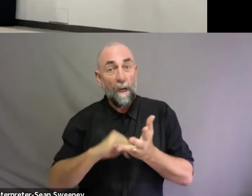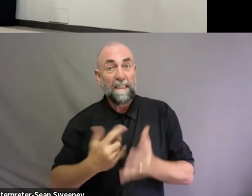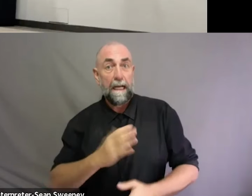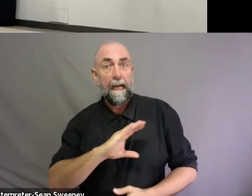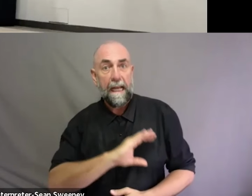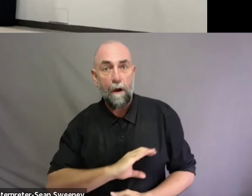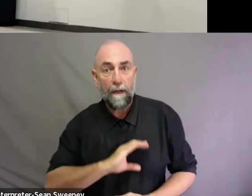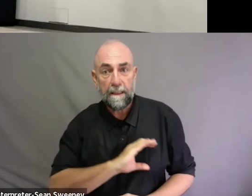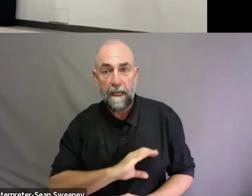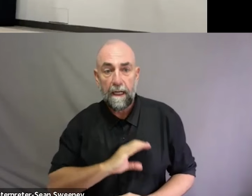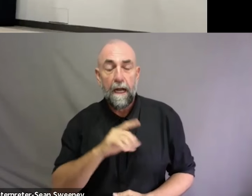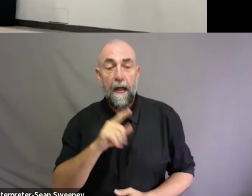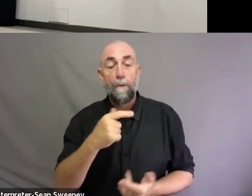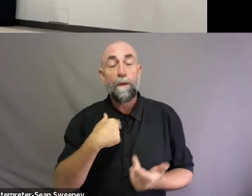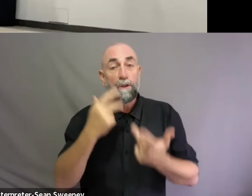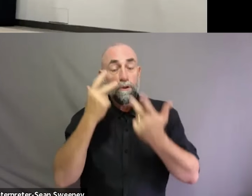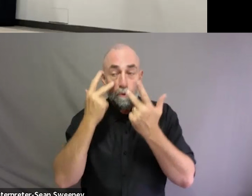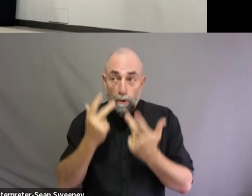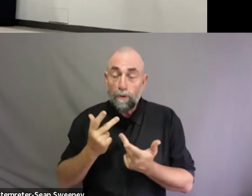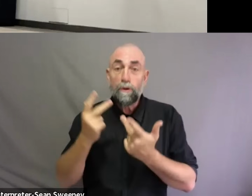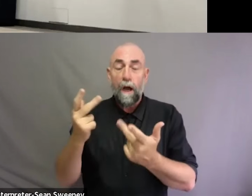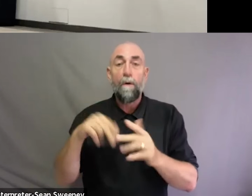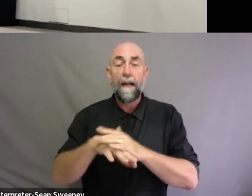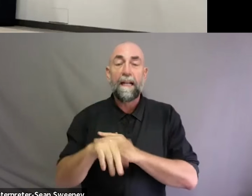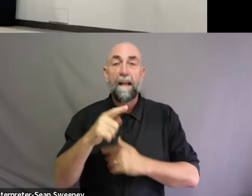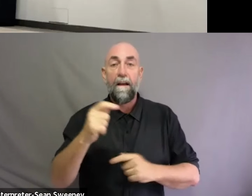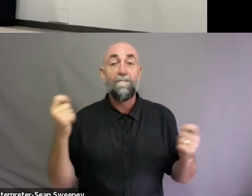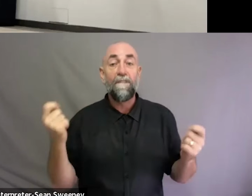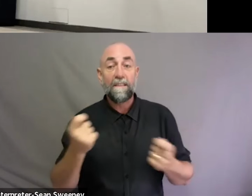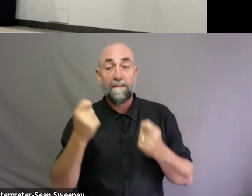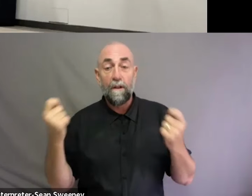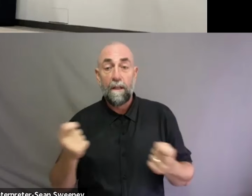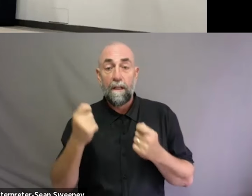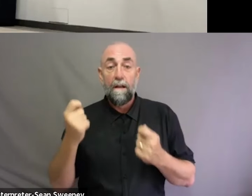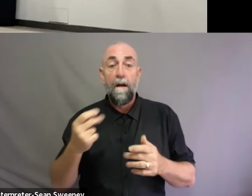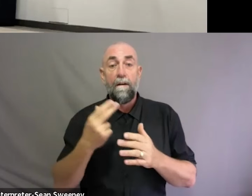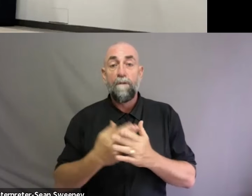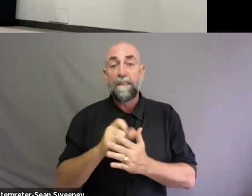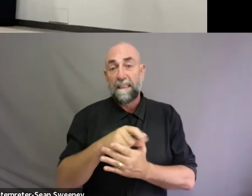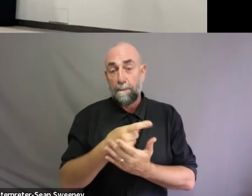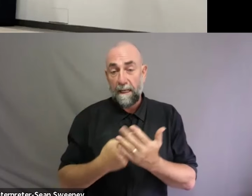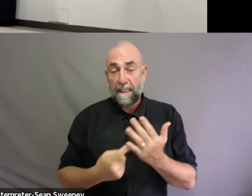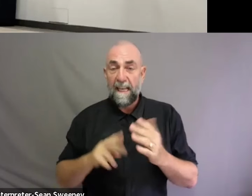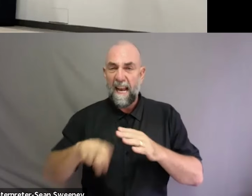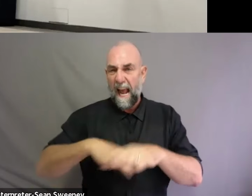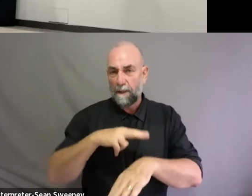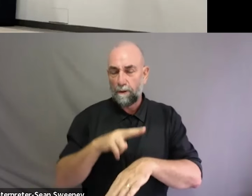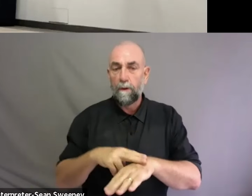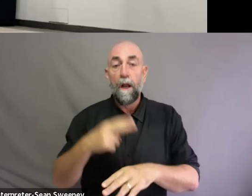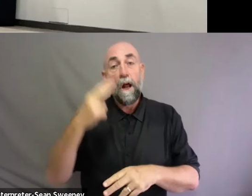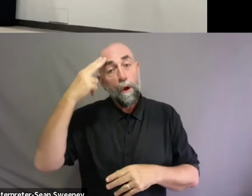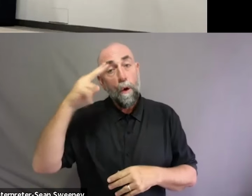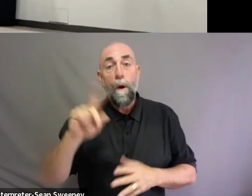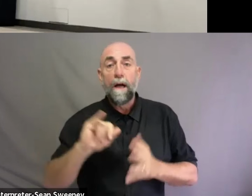and it was shown at the annual National Disability Festival called Spark. And this enabled us to trial sort of working with